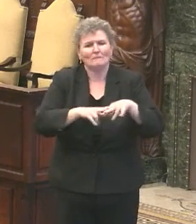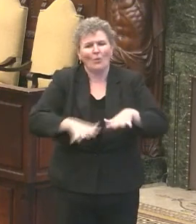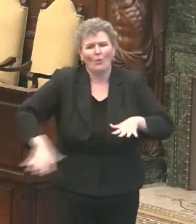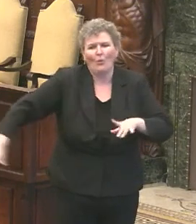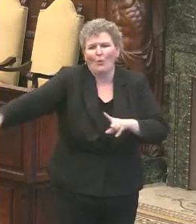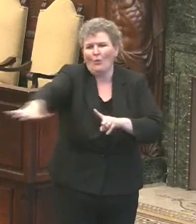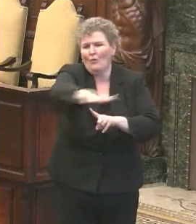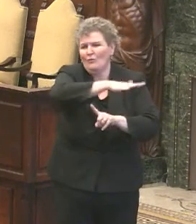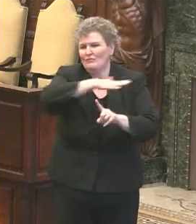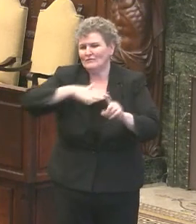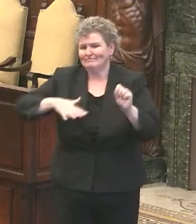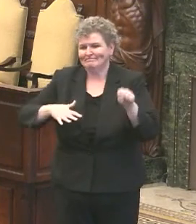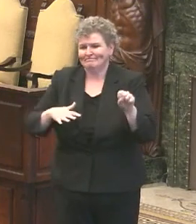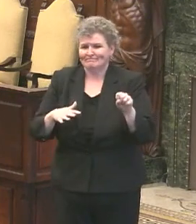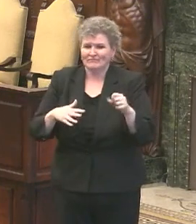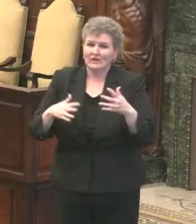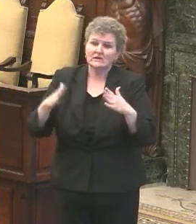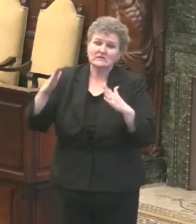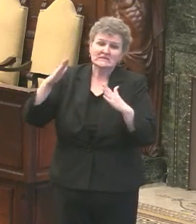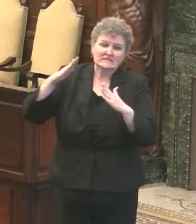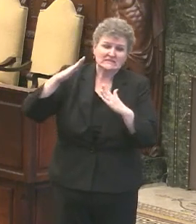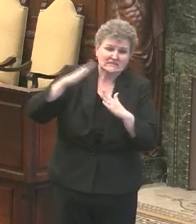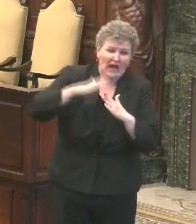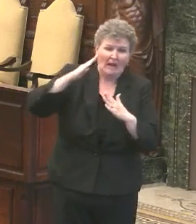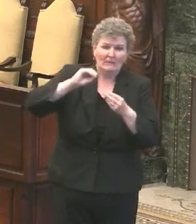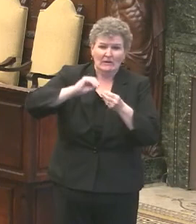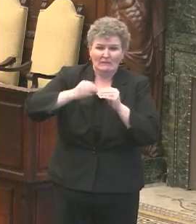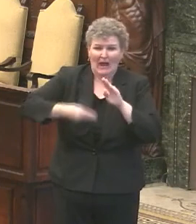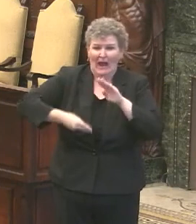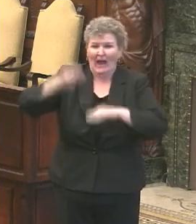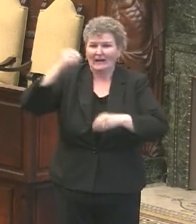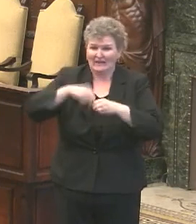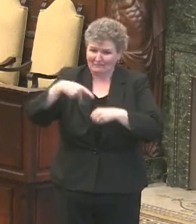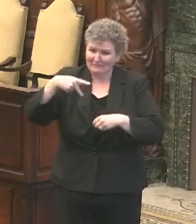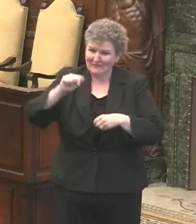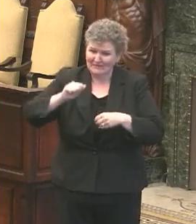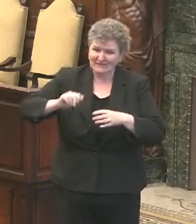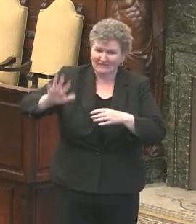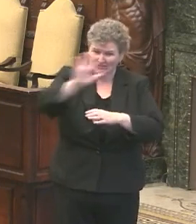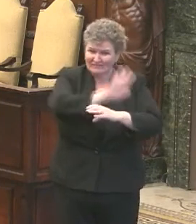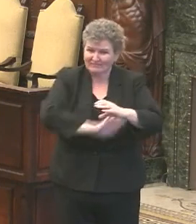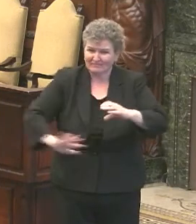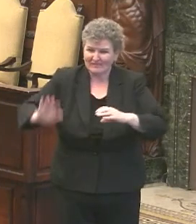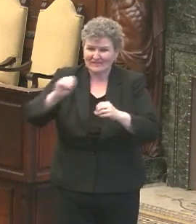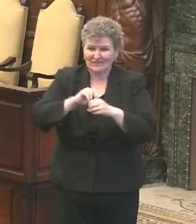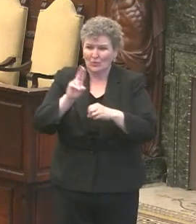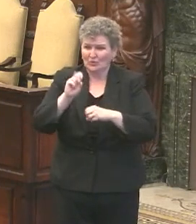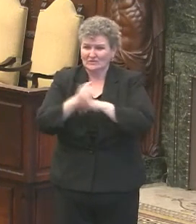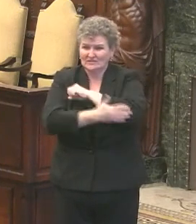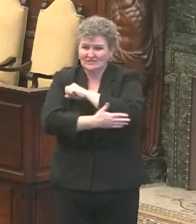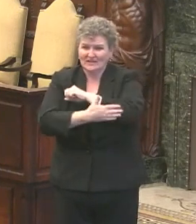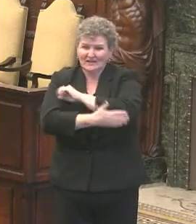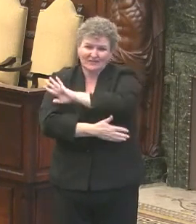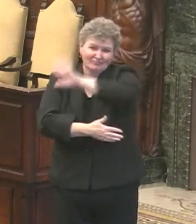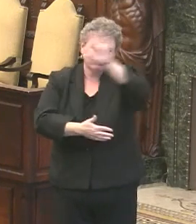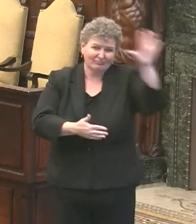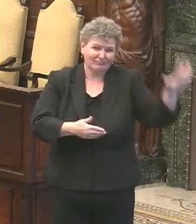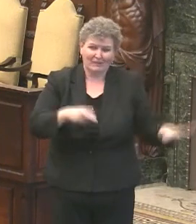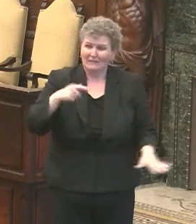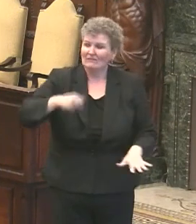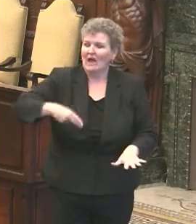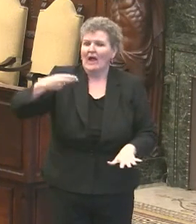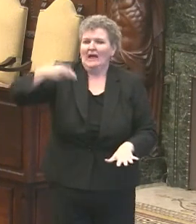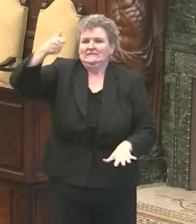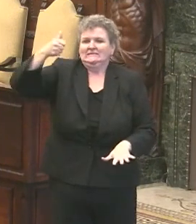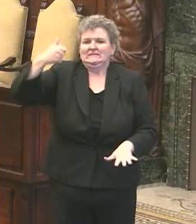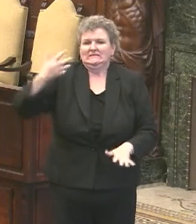all-time highs in daily case counts for Pennsylvania as a whole and for the United States as a whole. Now, back here in